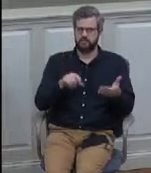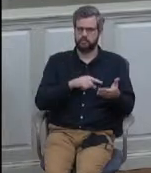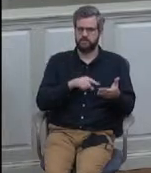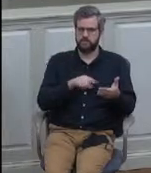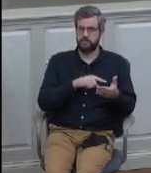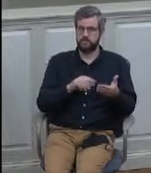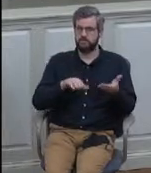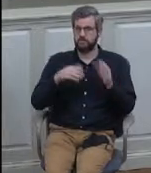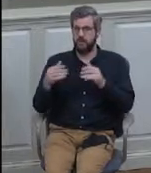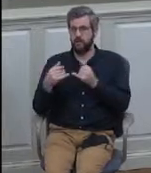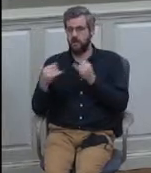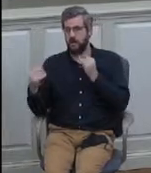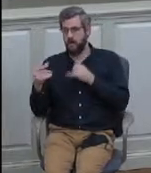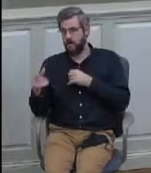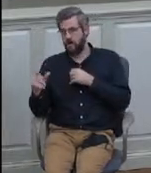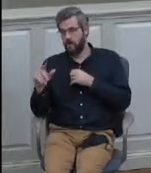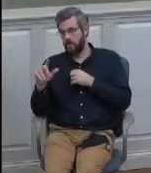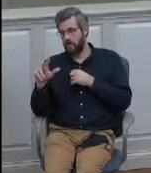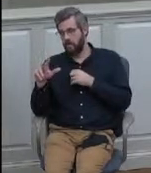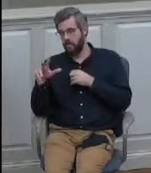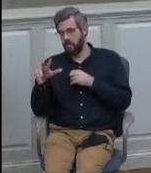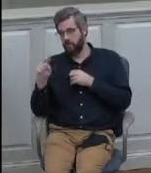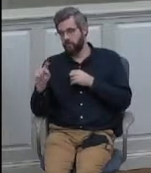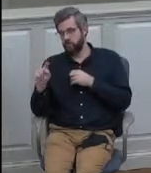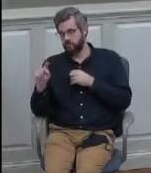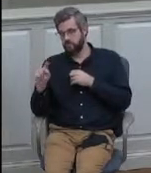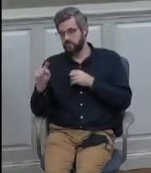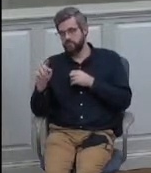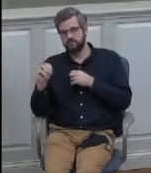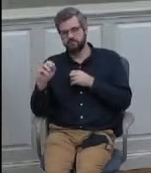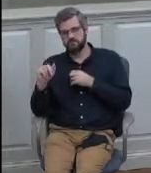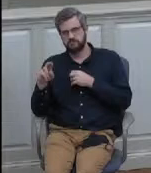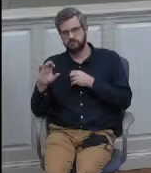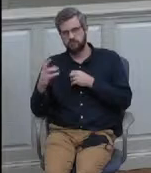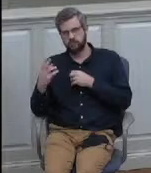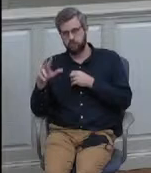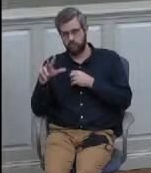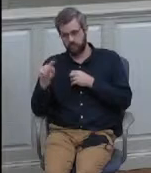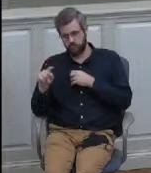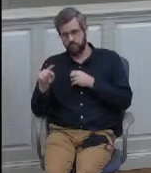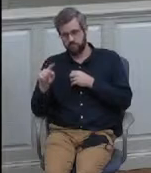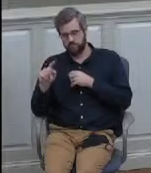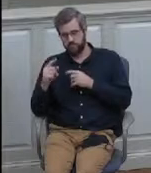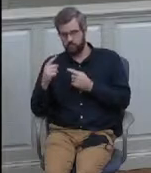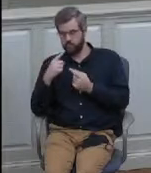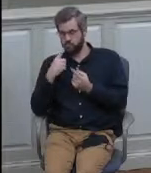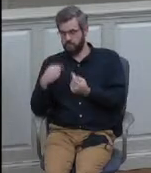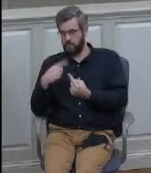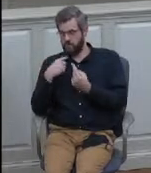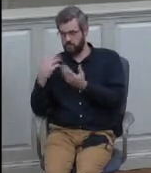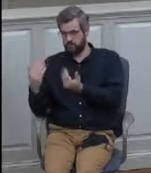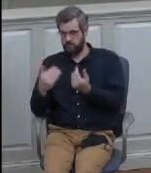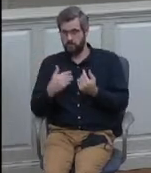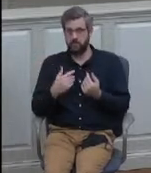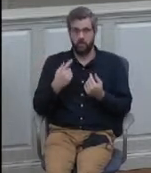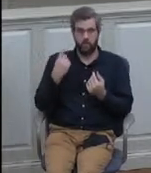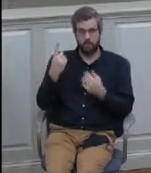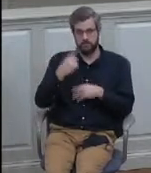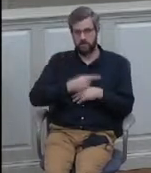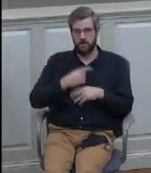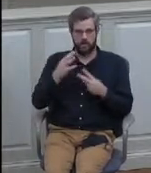will be the 31st of March for those responses. We did have one optional day to